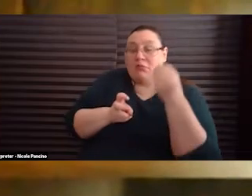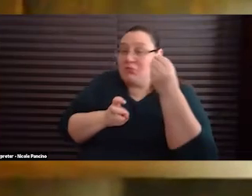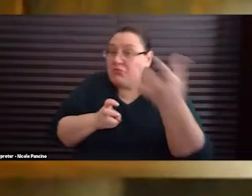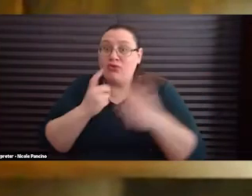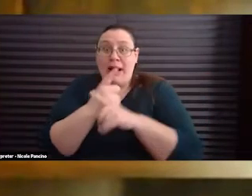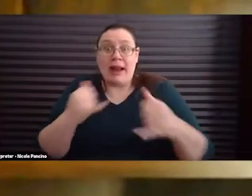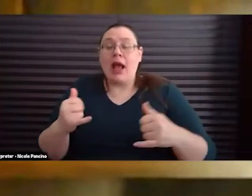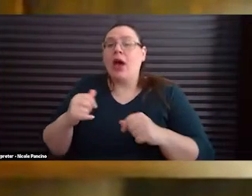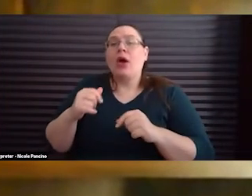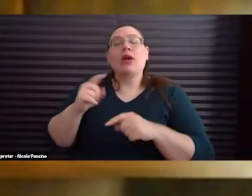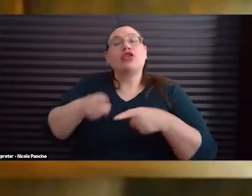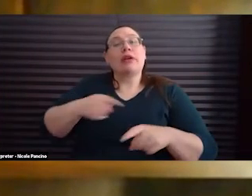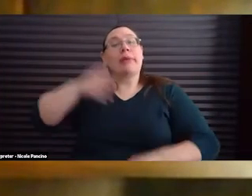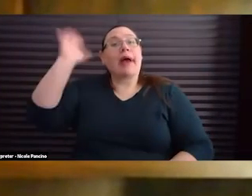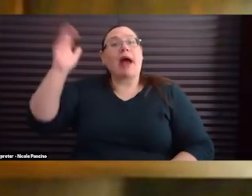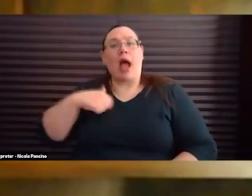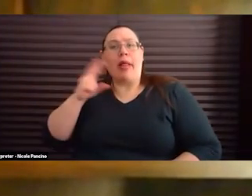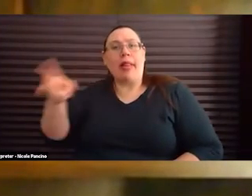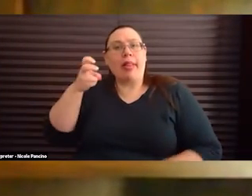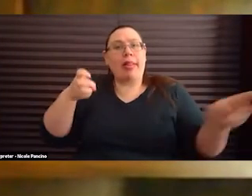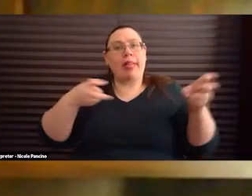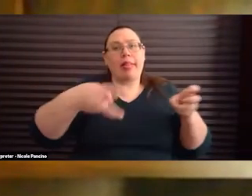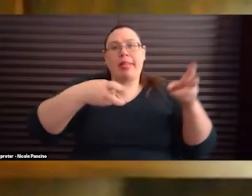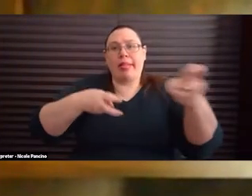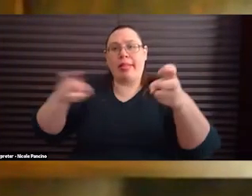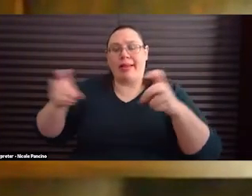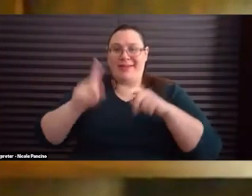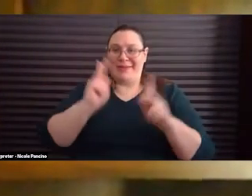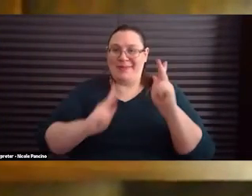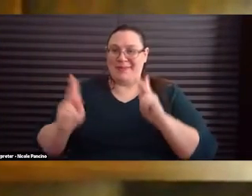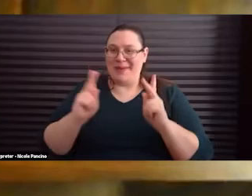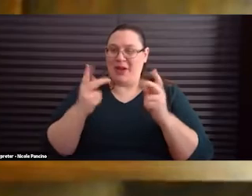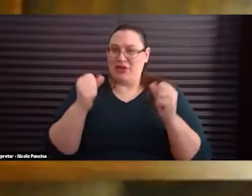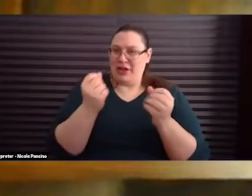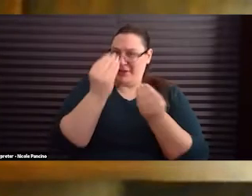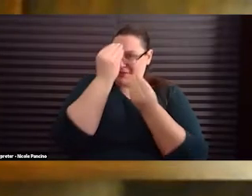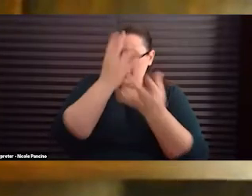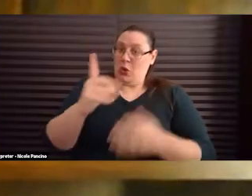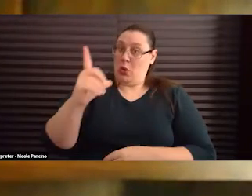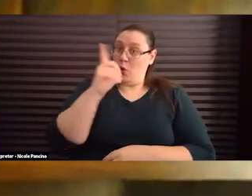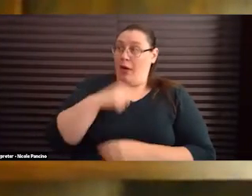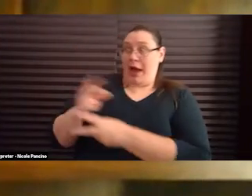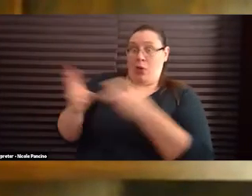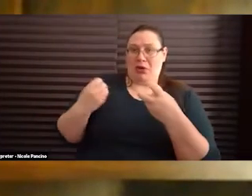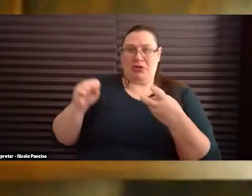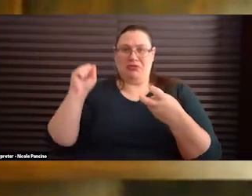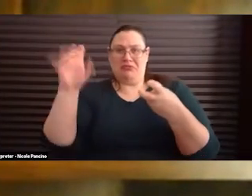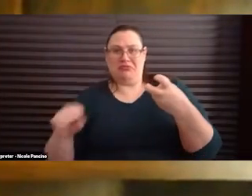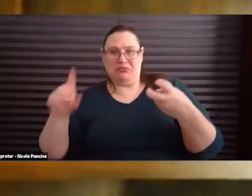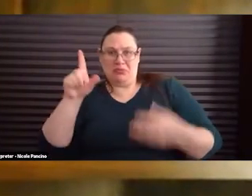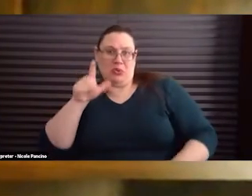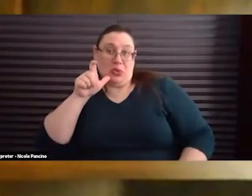I speak, and I will try to give you a sense of who they are as I'm talking through it. But